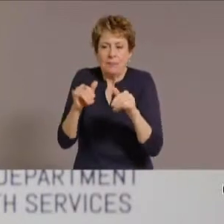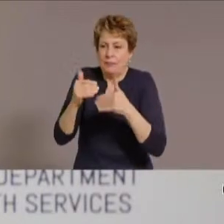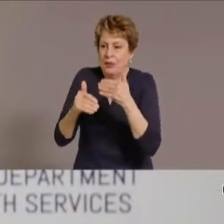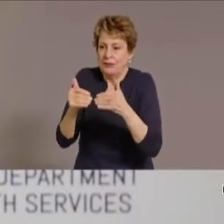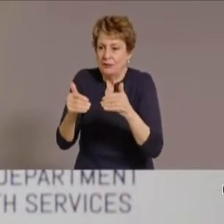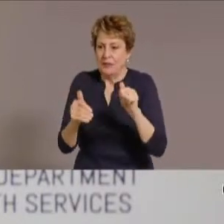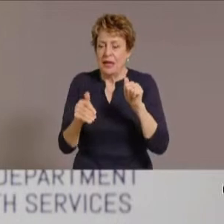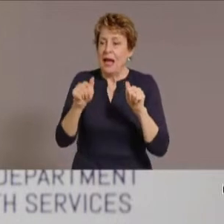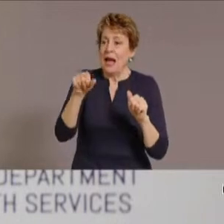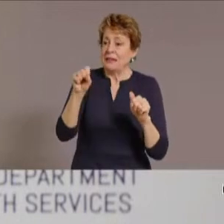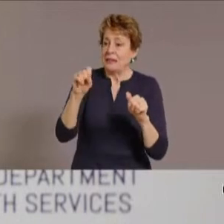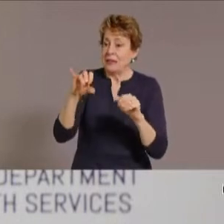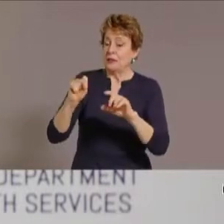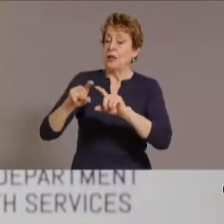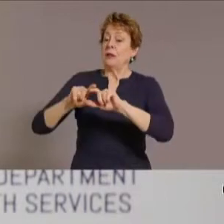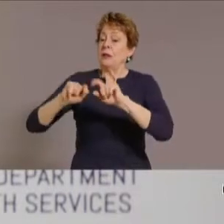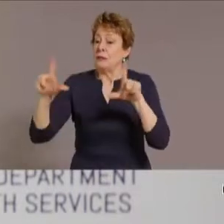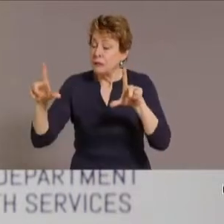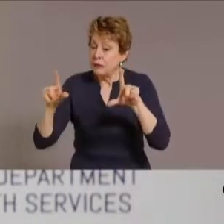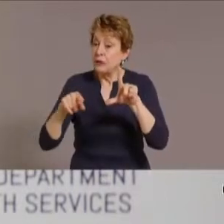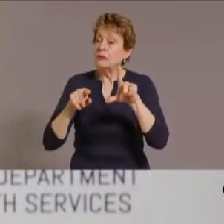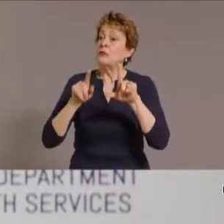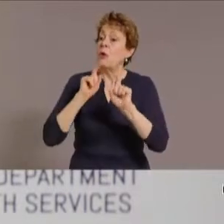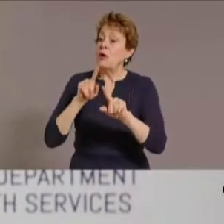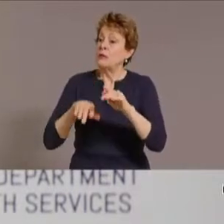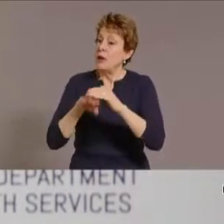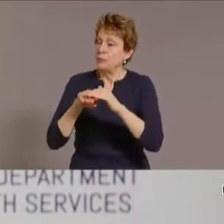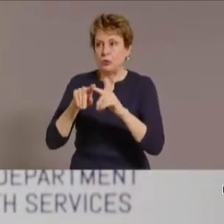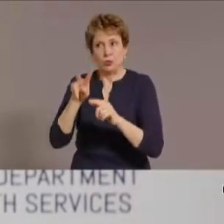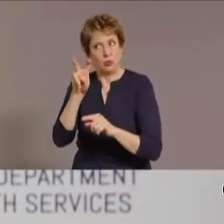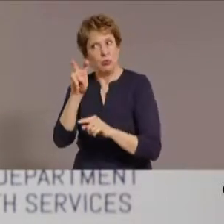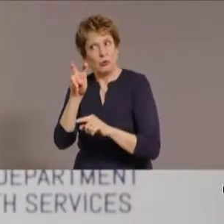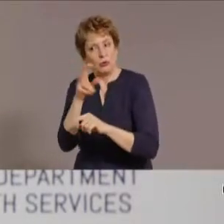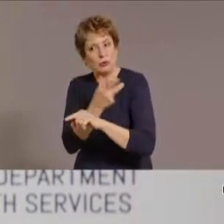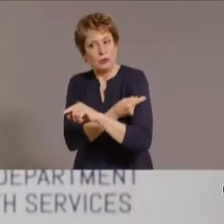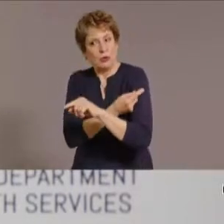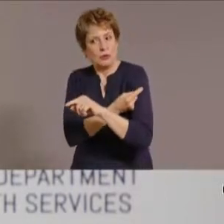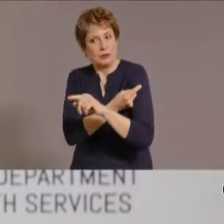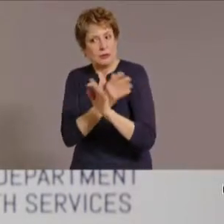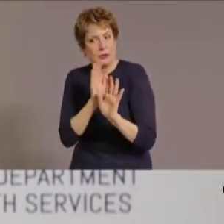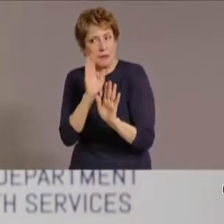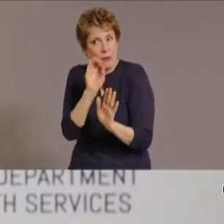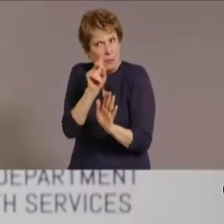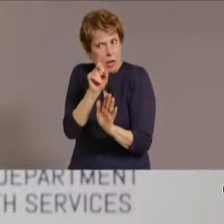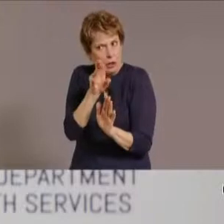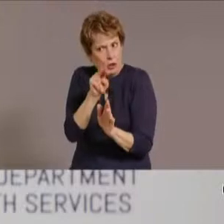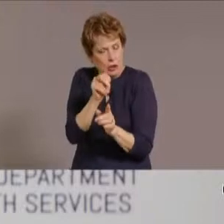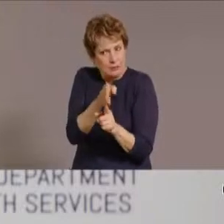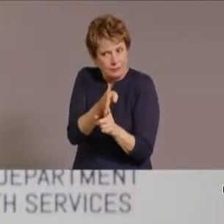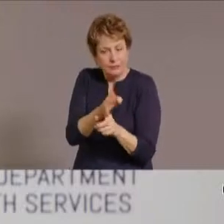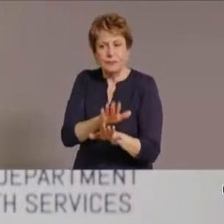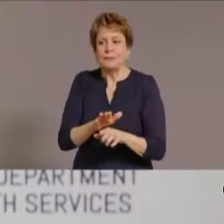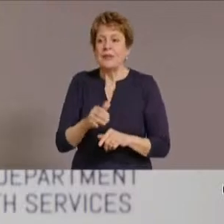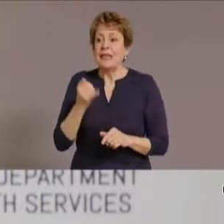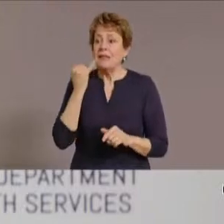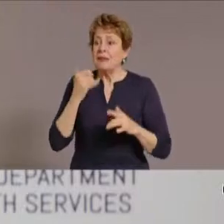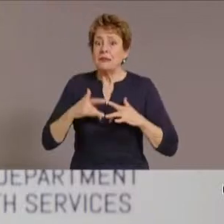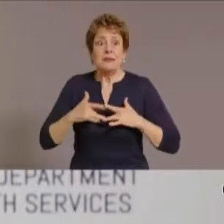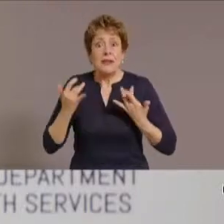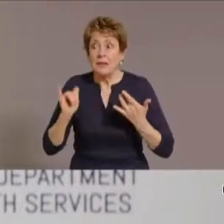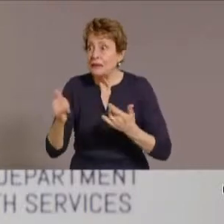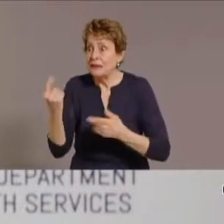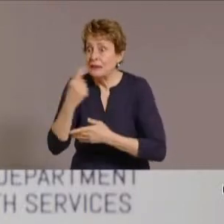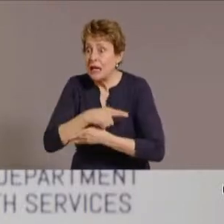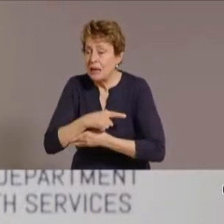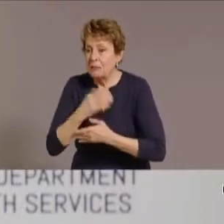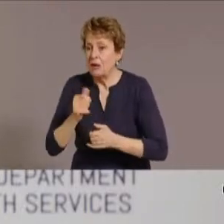to 200 doses of Moderna. If they've got a special event, they can just let us know and we can increase that amount. But they will be ordering it